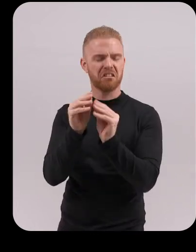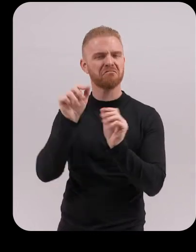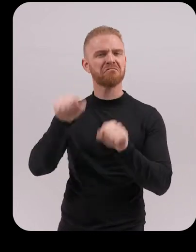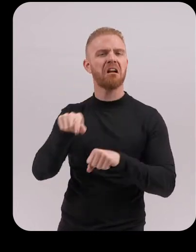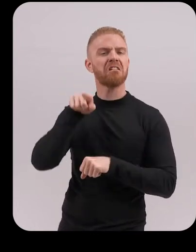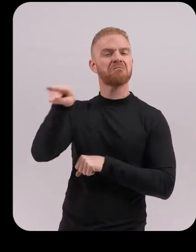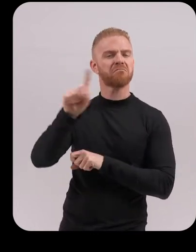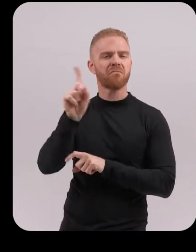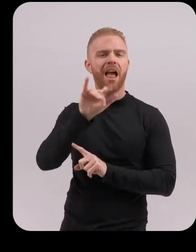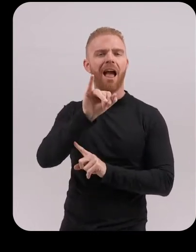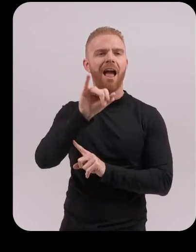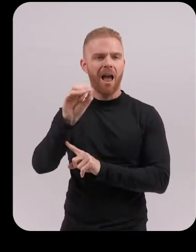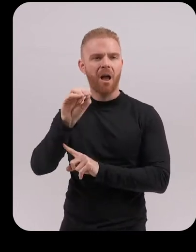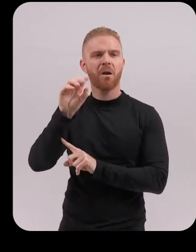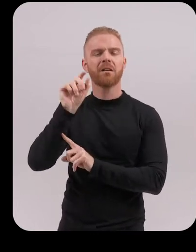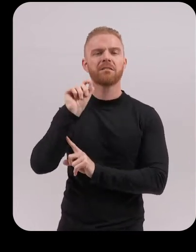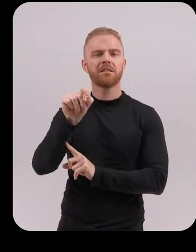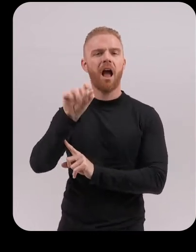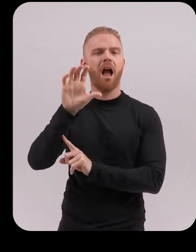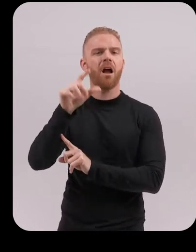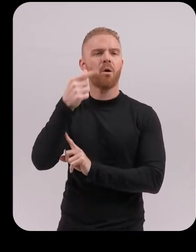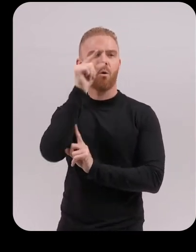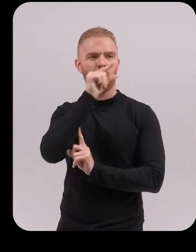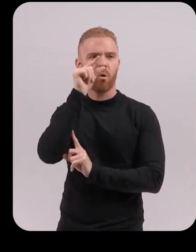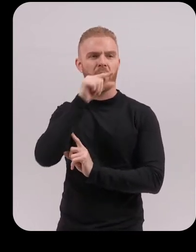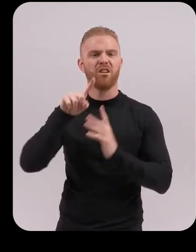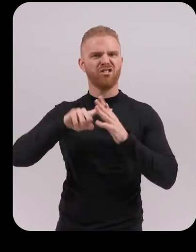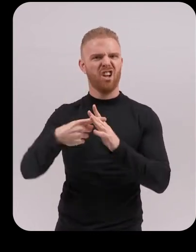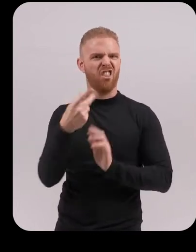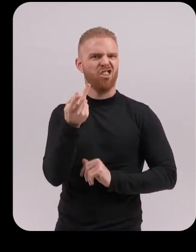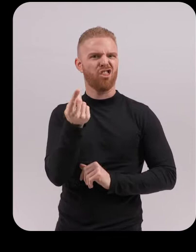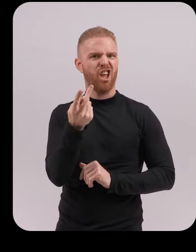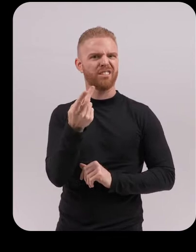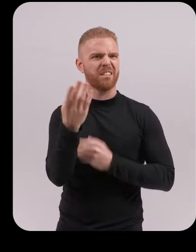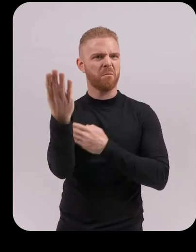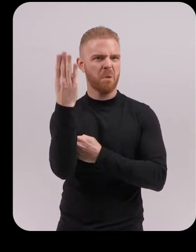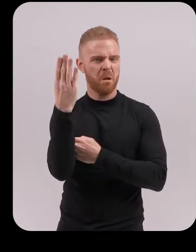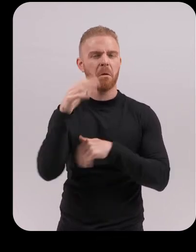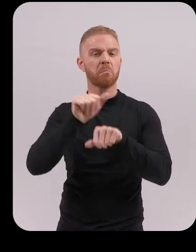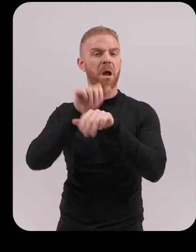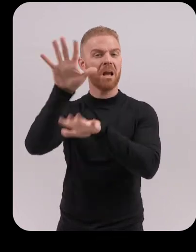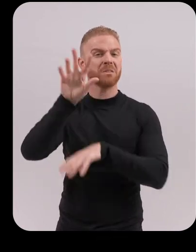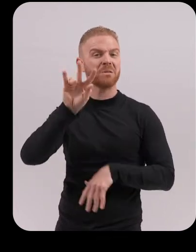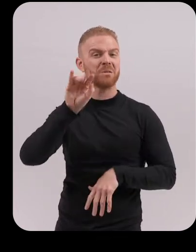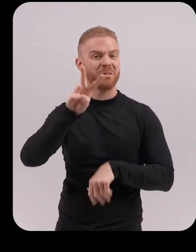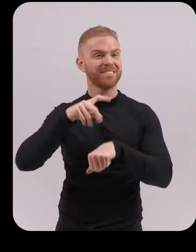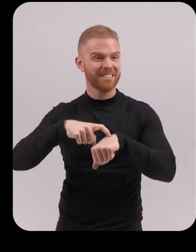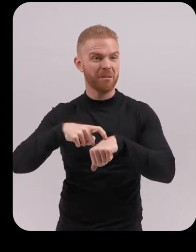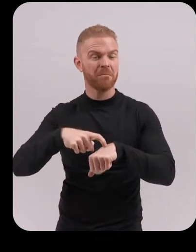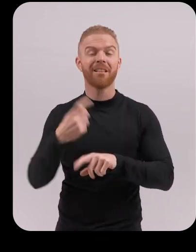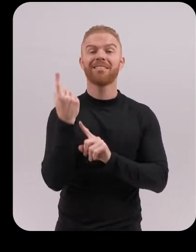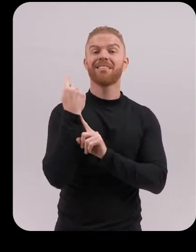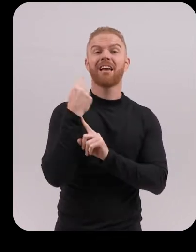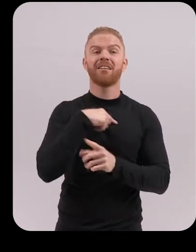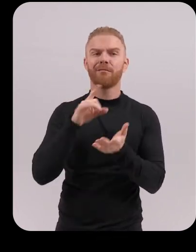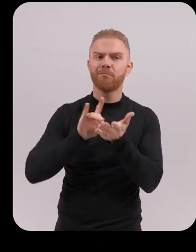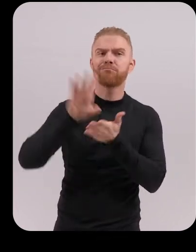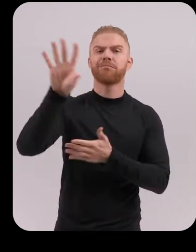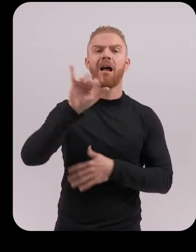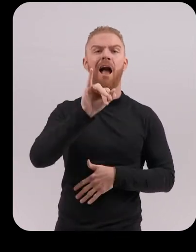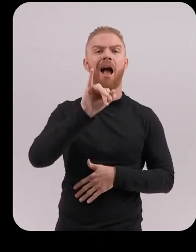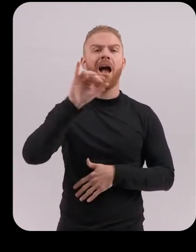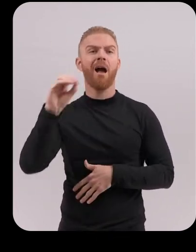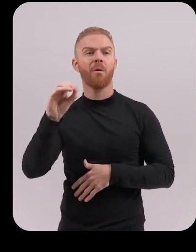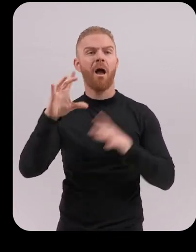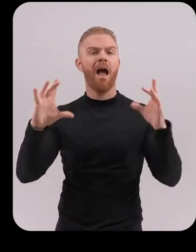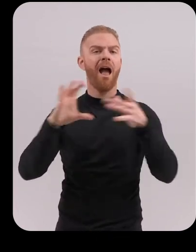on io.google starting this Thursday morning, Mountain View time. Last year, we kicked off a series of